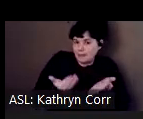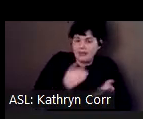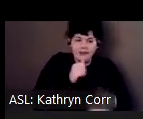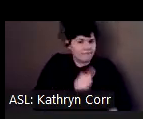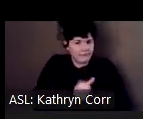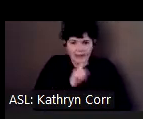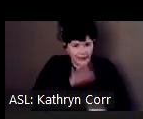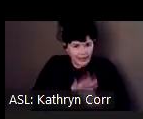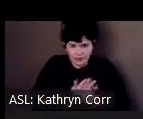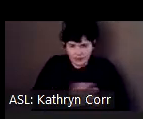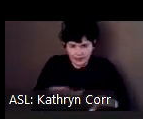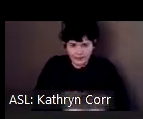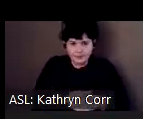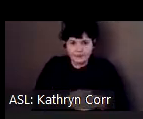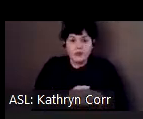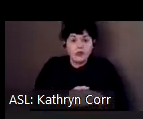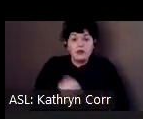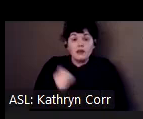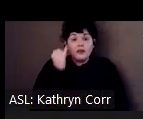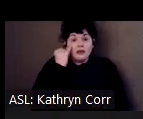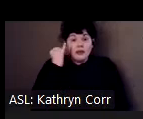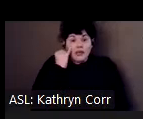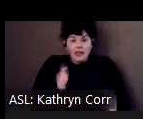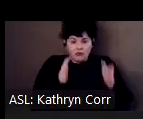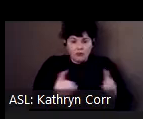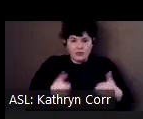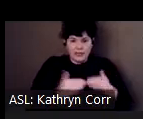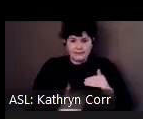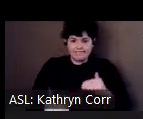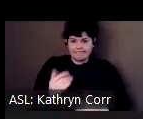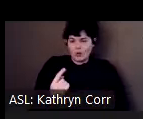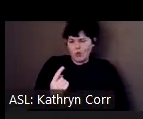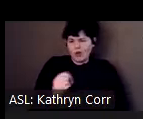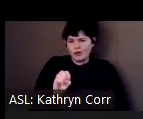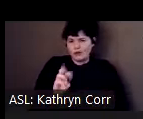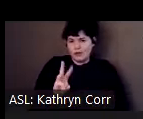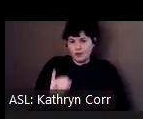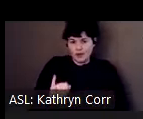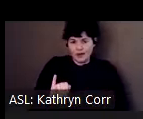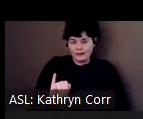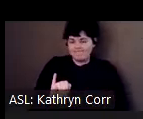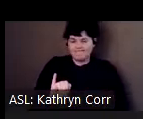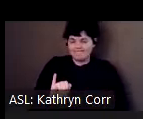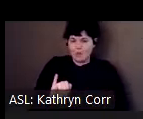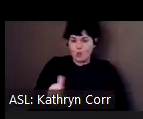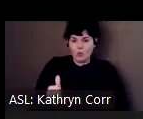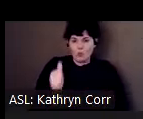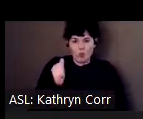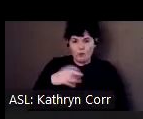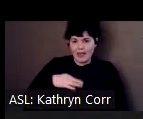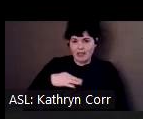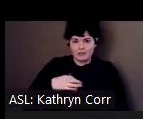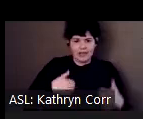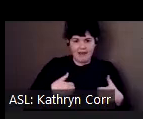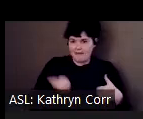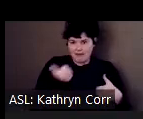guarantee. If the person has more than 1 OWI conviction, they are not eligible to have any of the